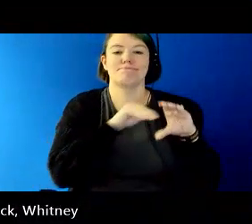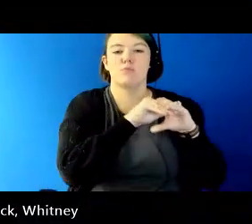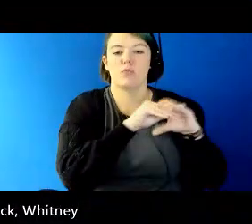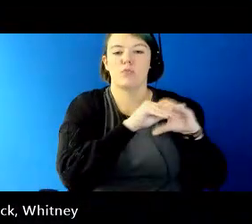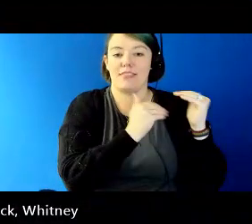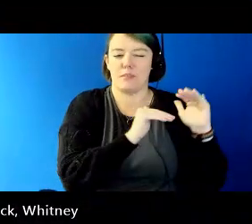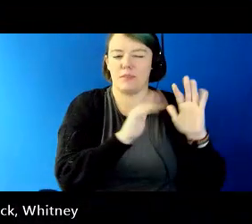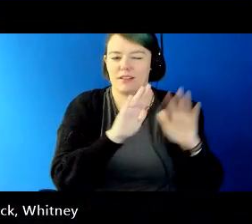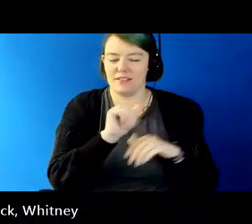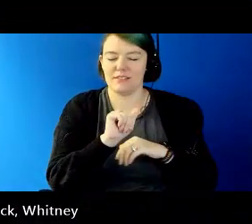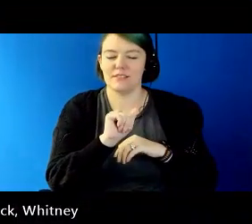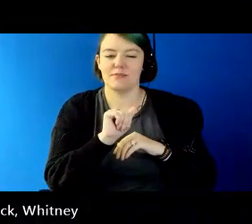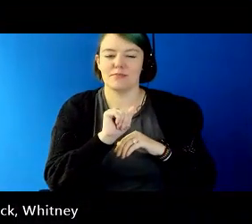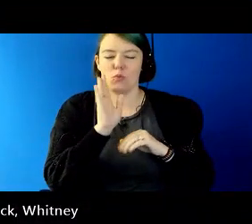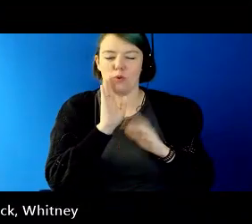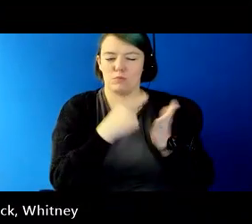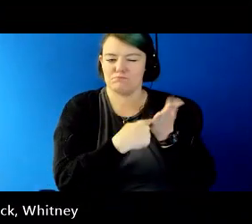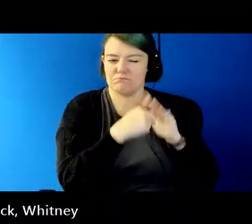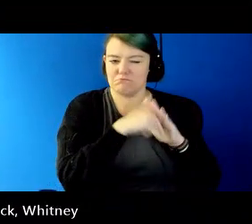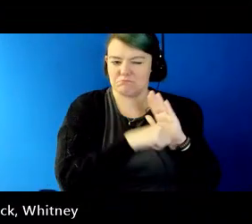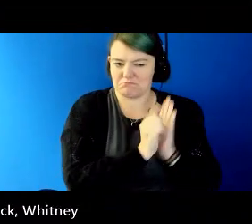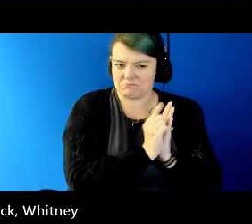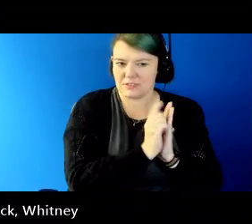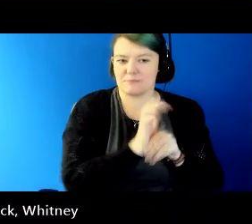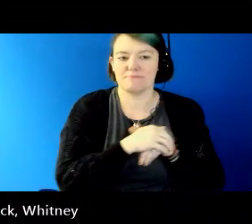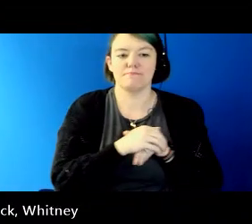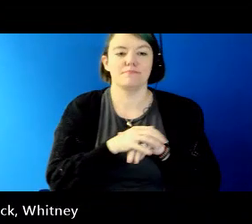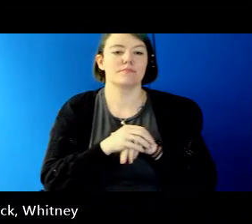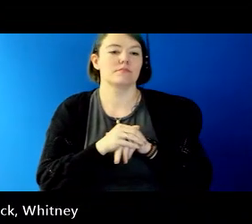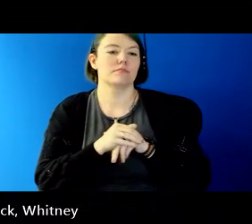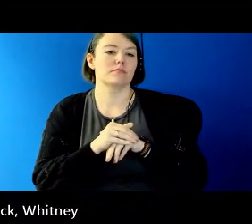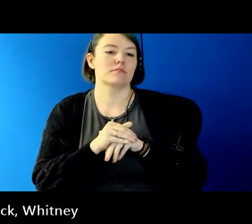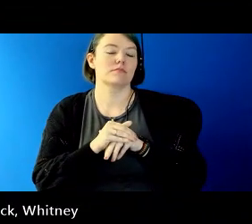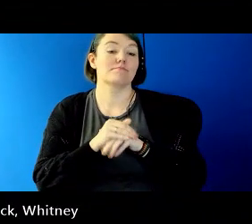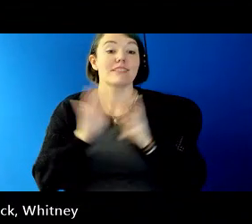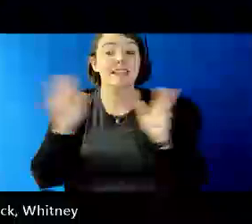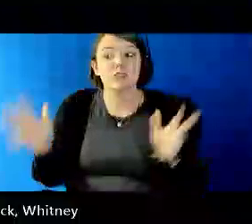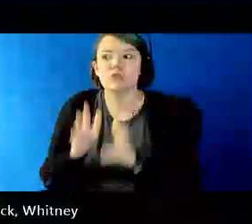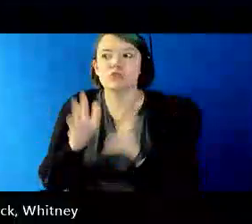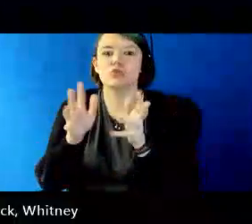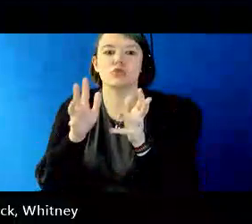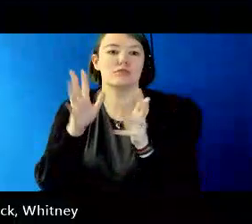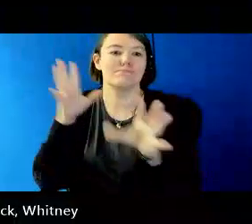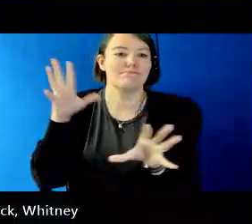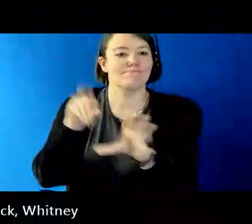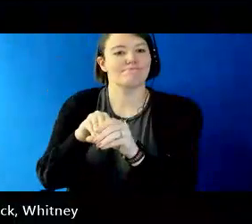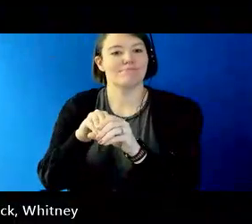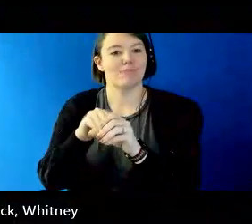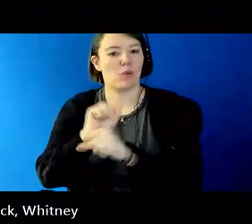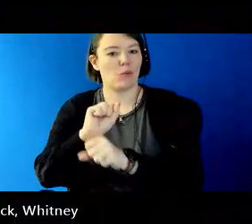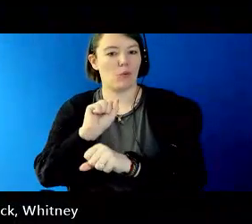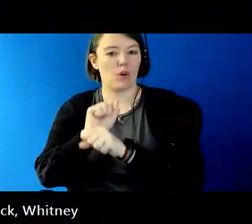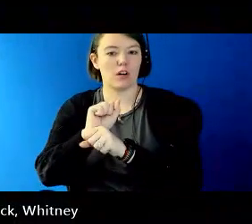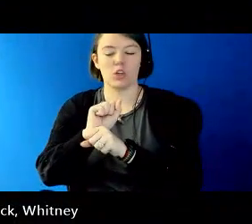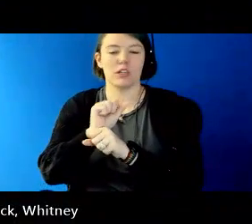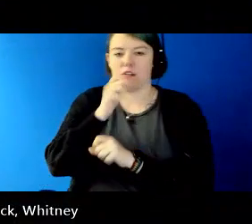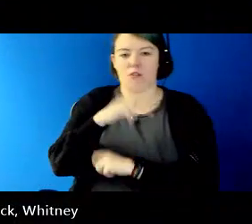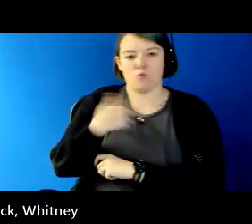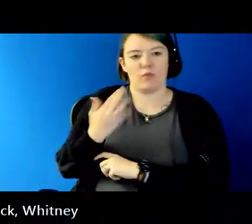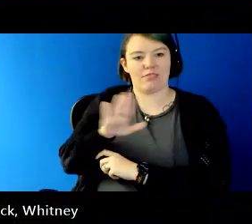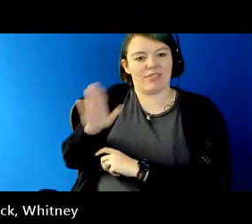It also encourages workforce participation without jeopardizing public benefits. So a lot of people that have disabilities that are on